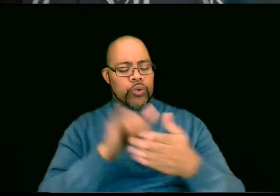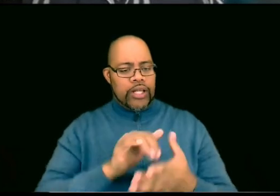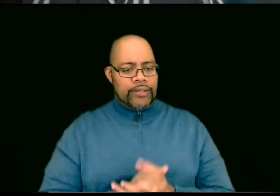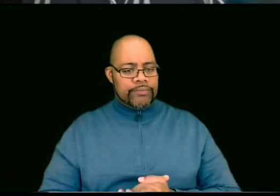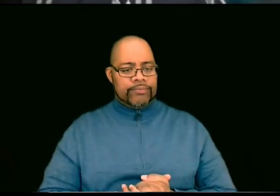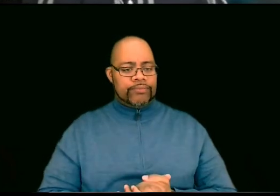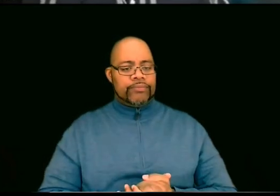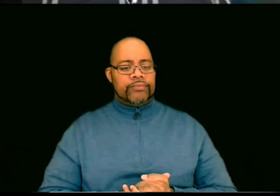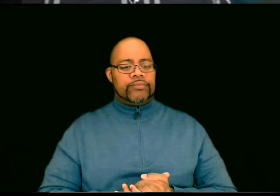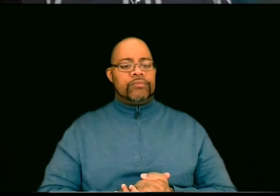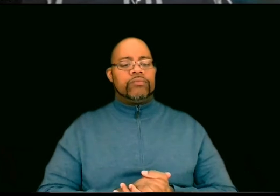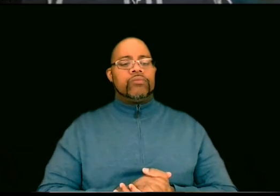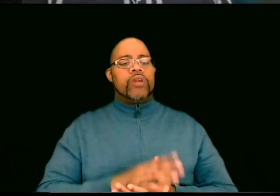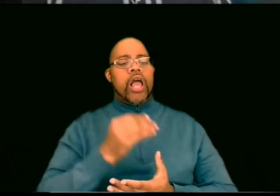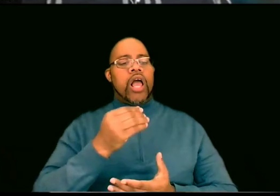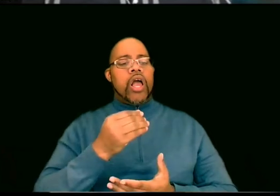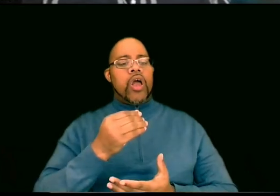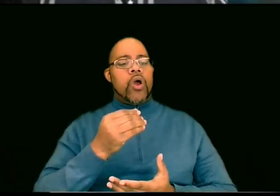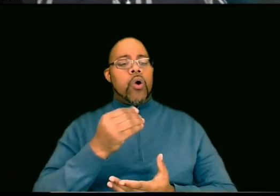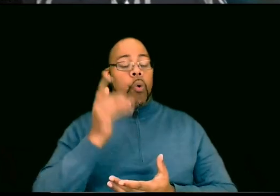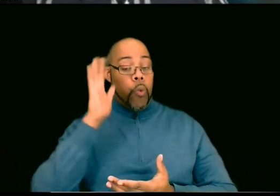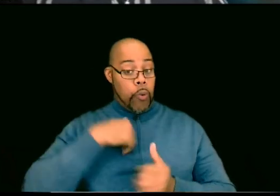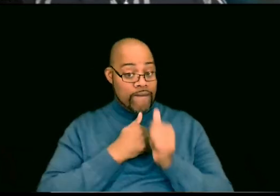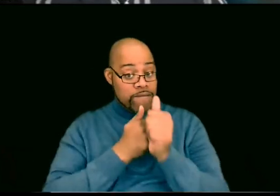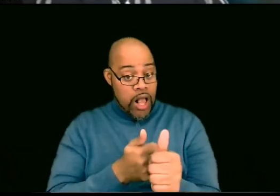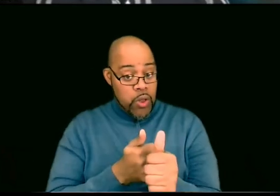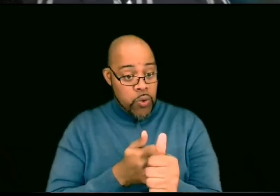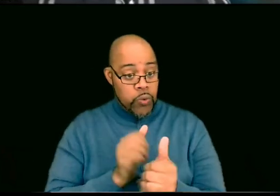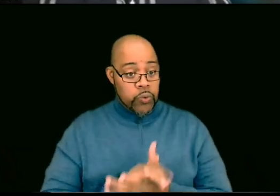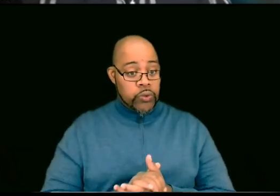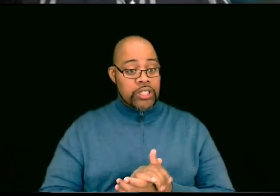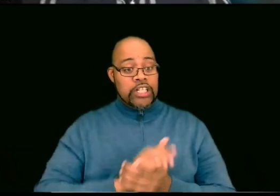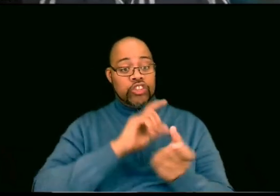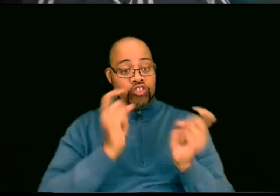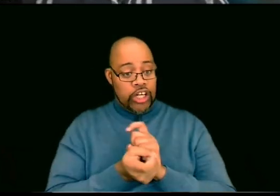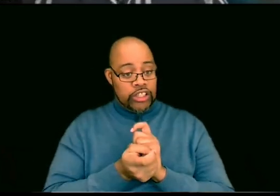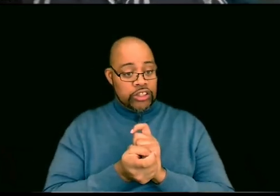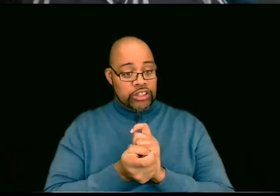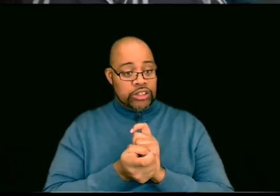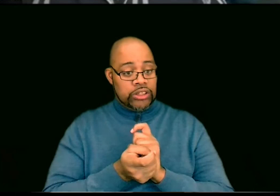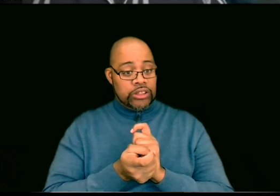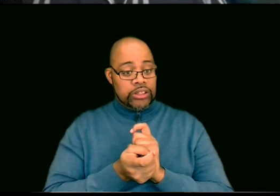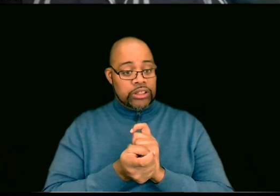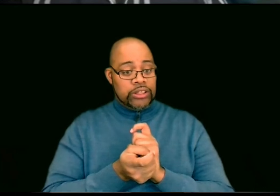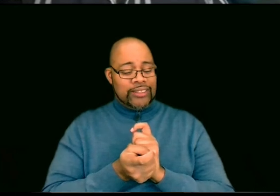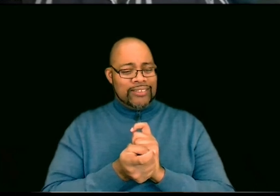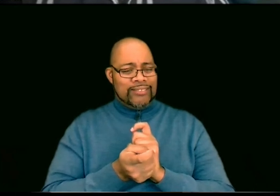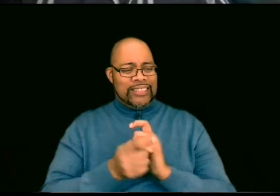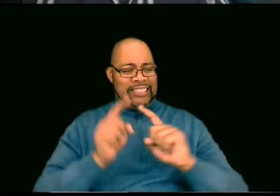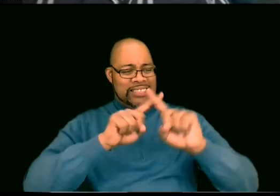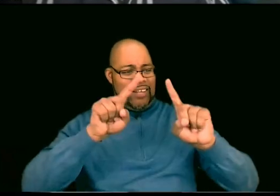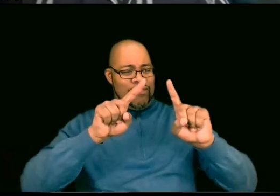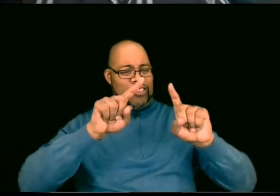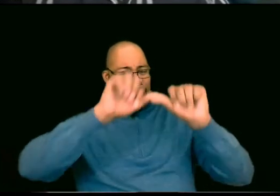commitment to do that? And will we stick to changing the waterfront, so to